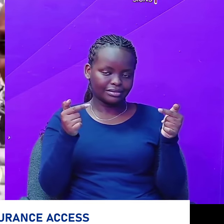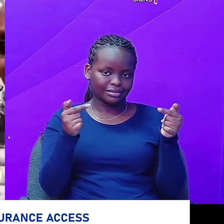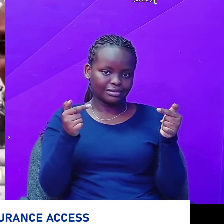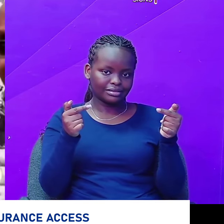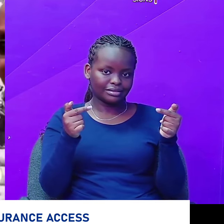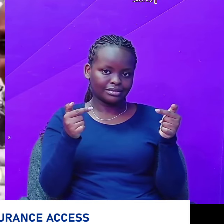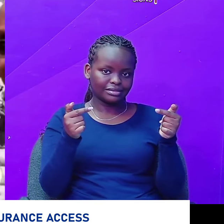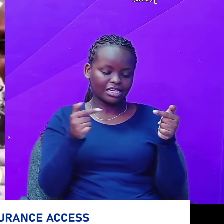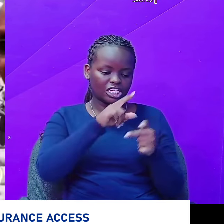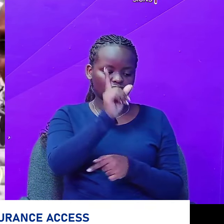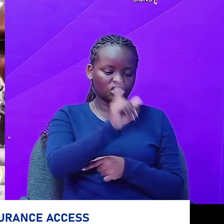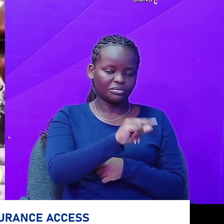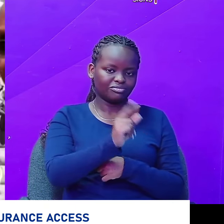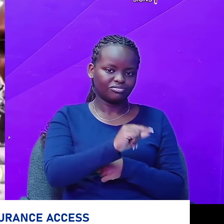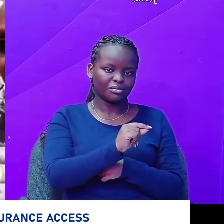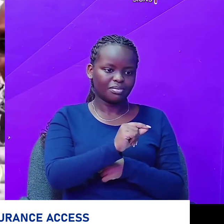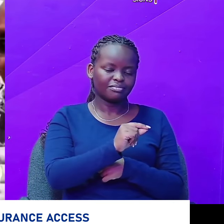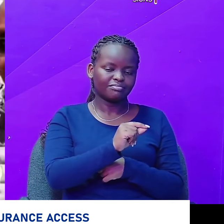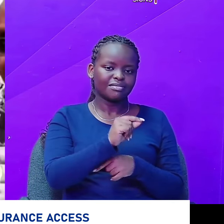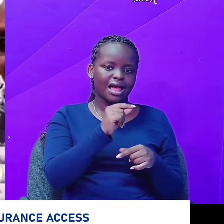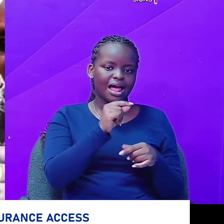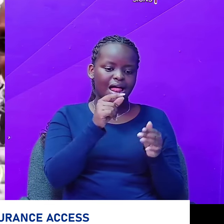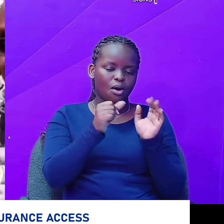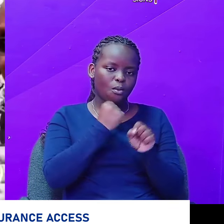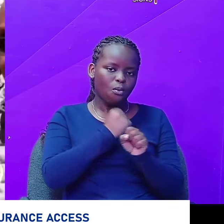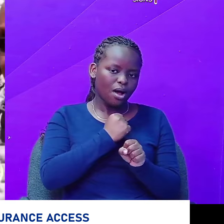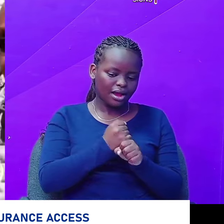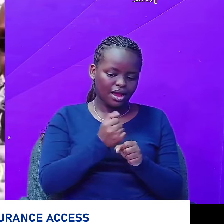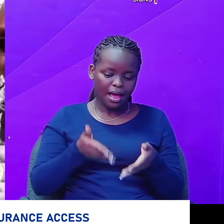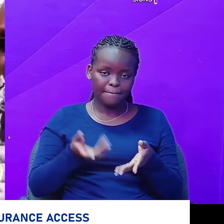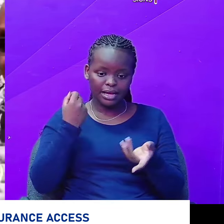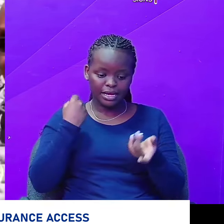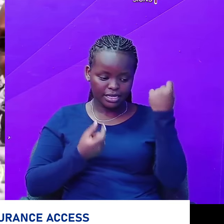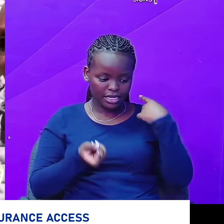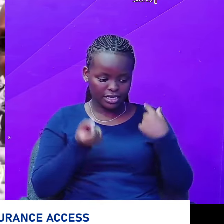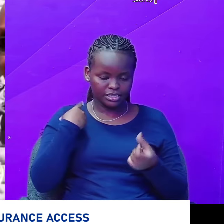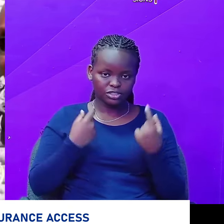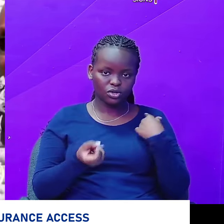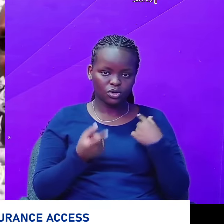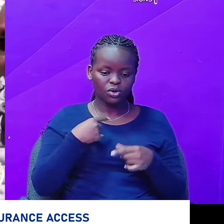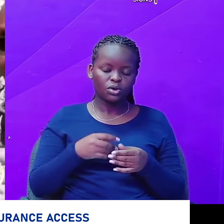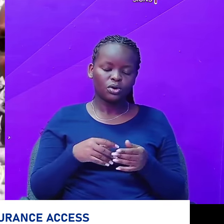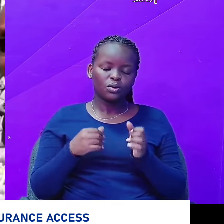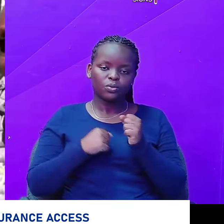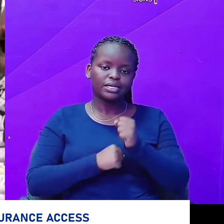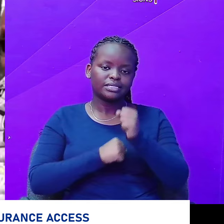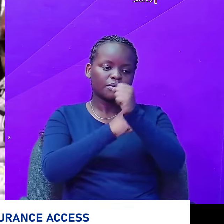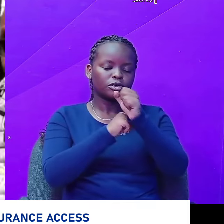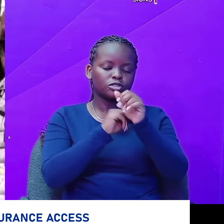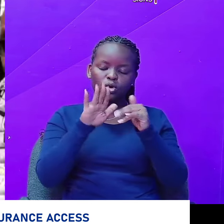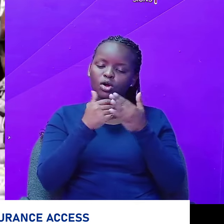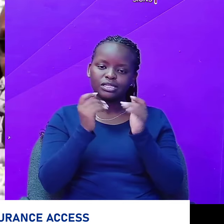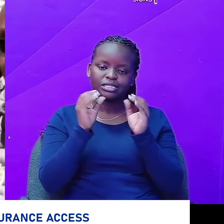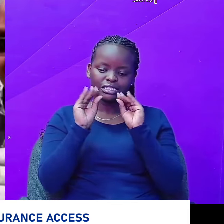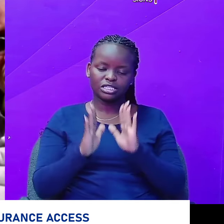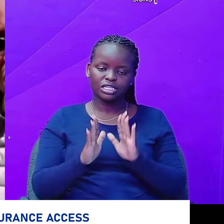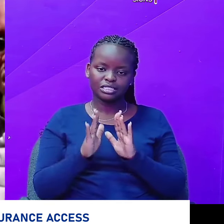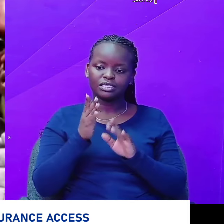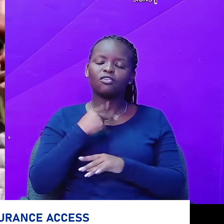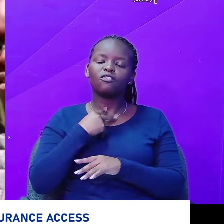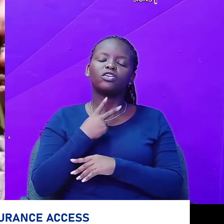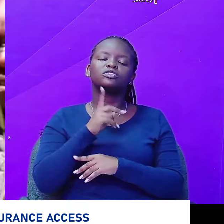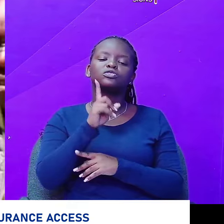labor. We want to say today here in Kericho, we are standing together with all the teachers of this republic to speak on one voice